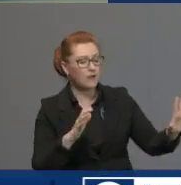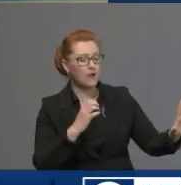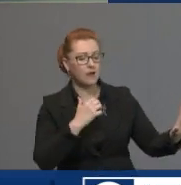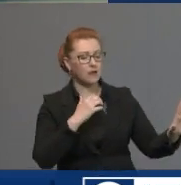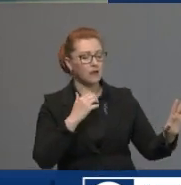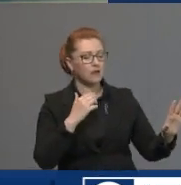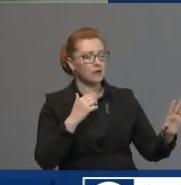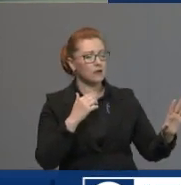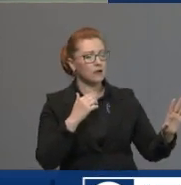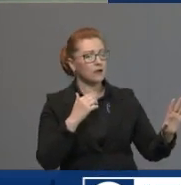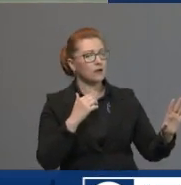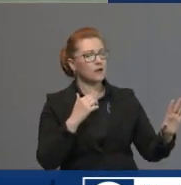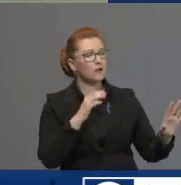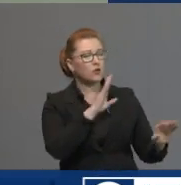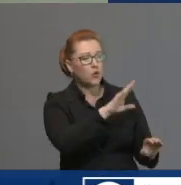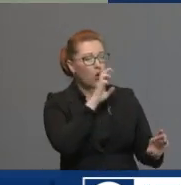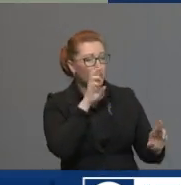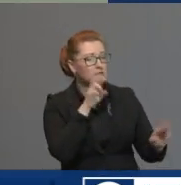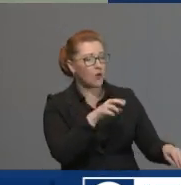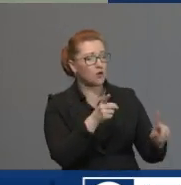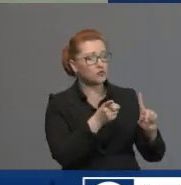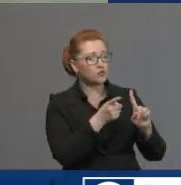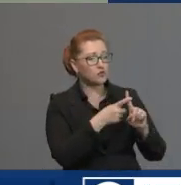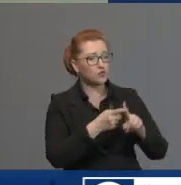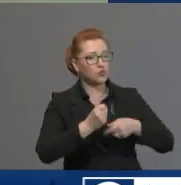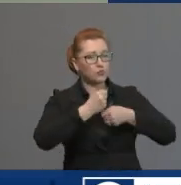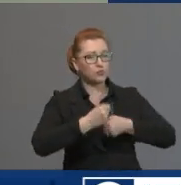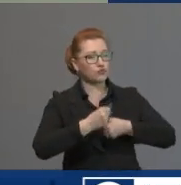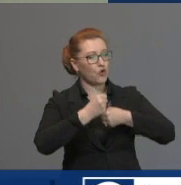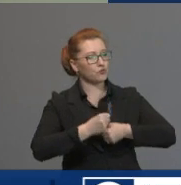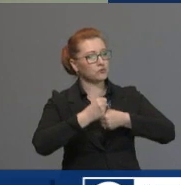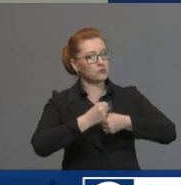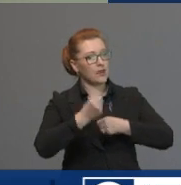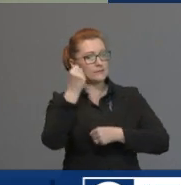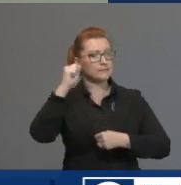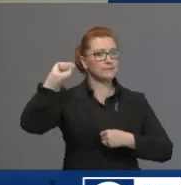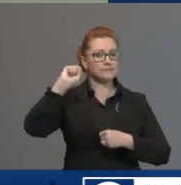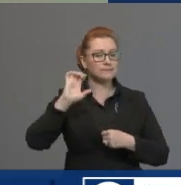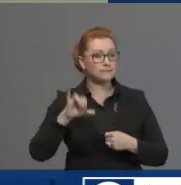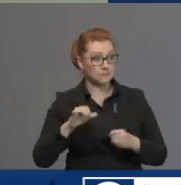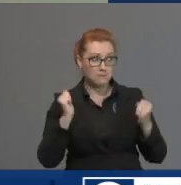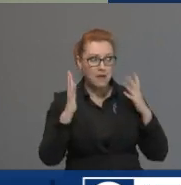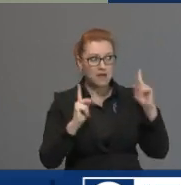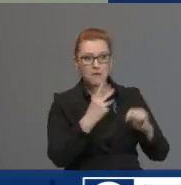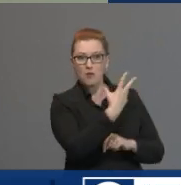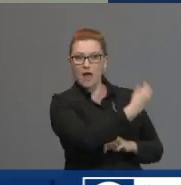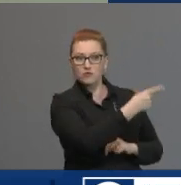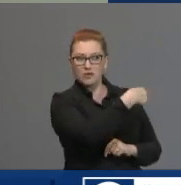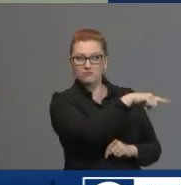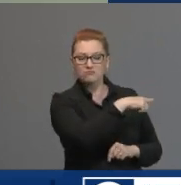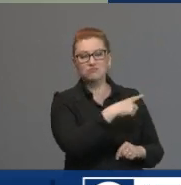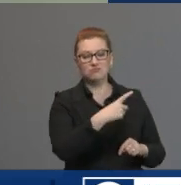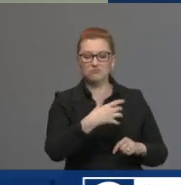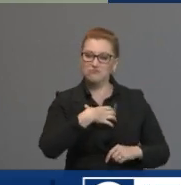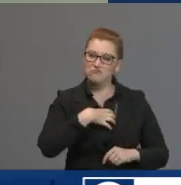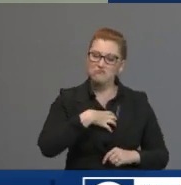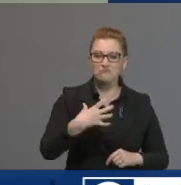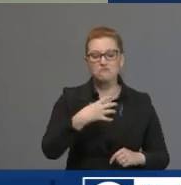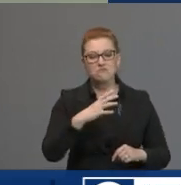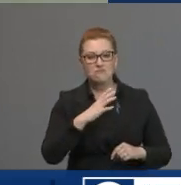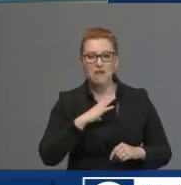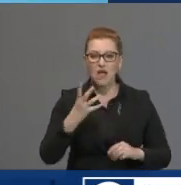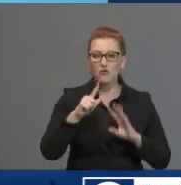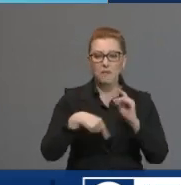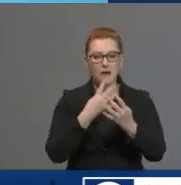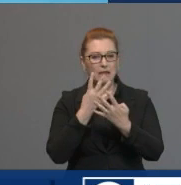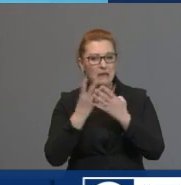I'm sorry. Your response to these protests that have been going on, a lot of people outside angry about Department